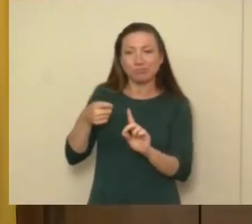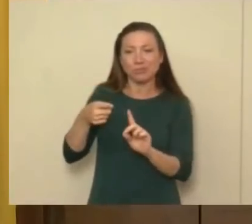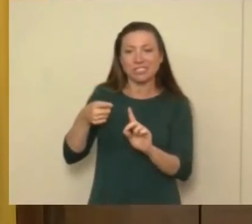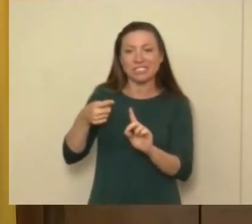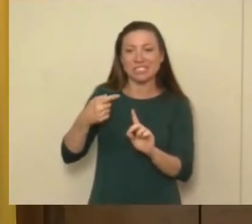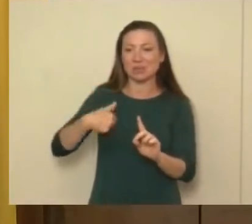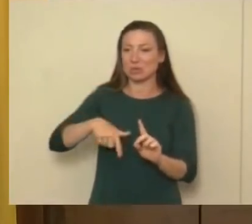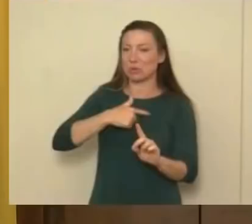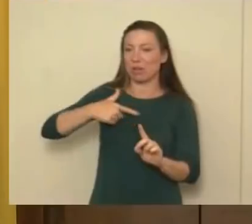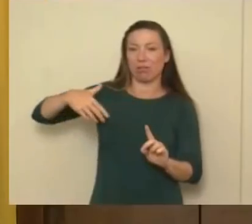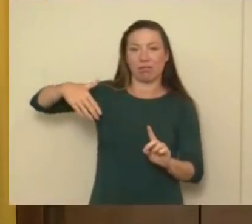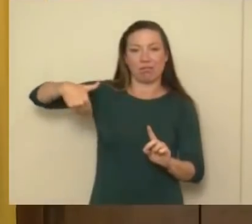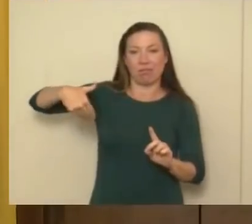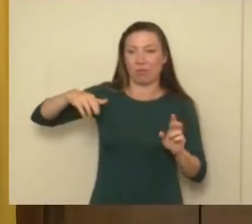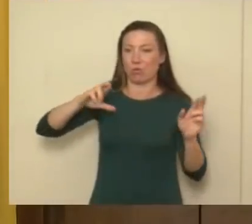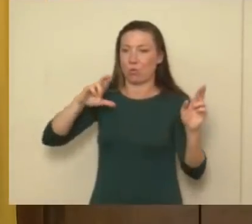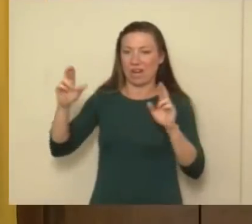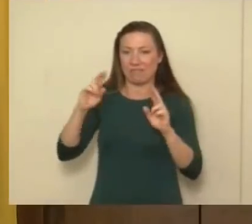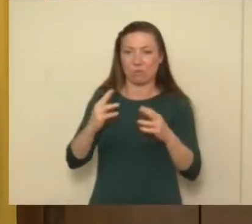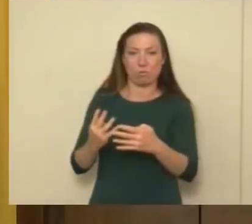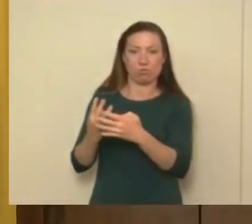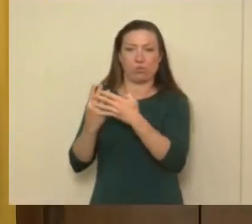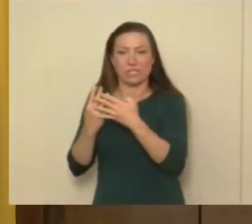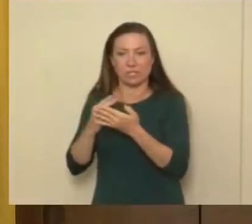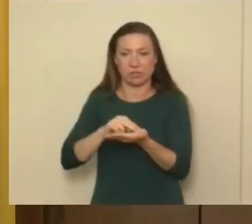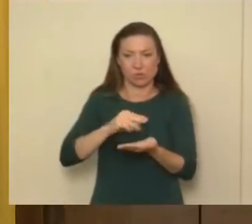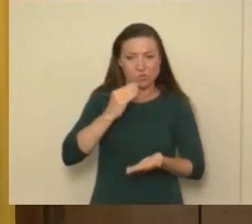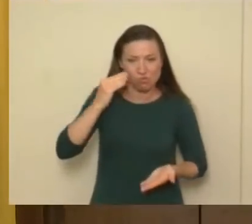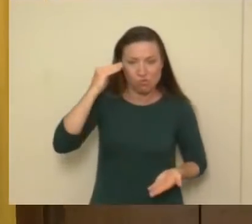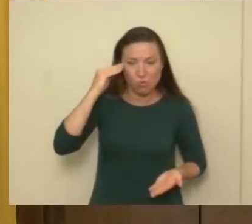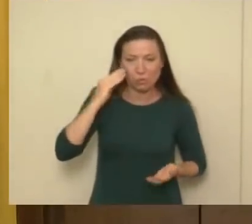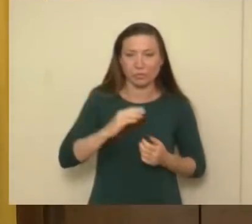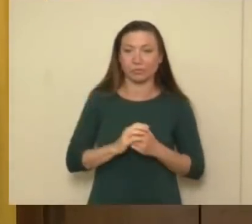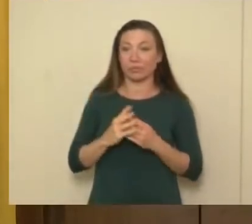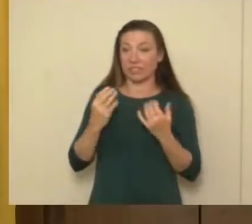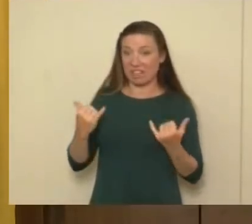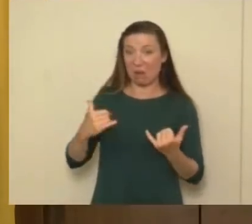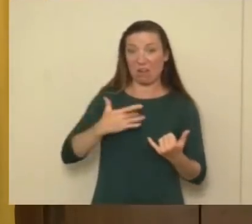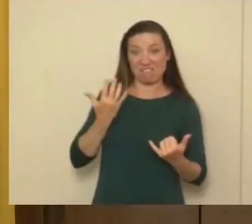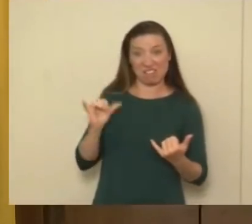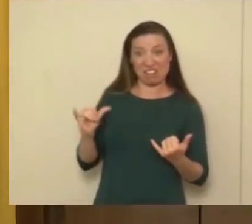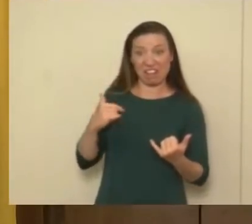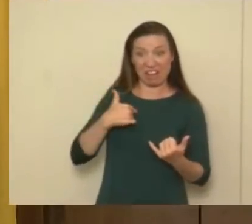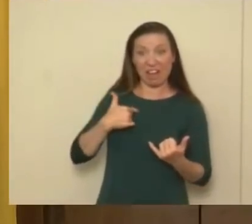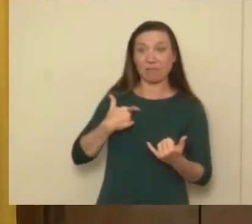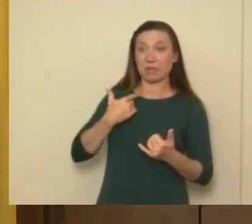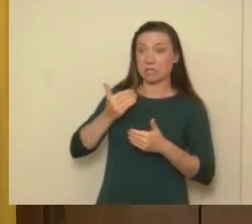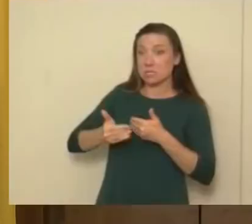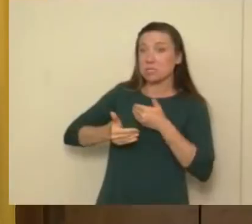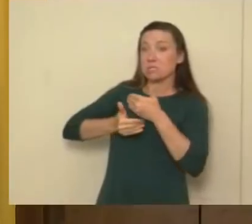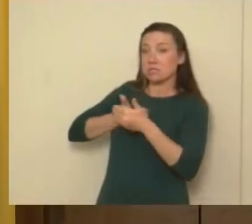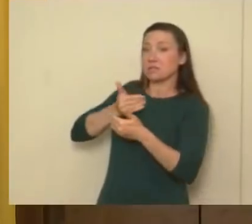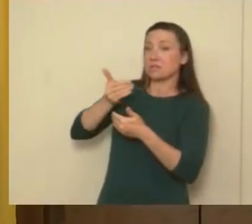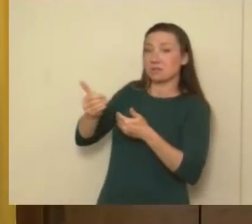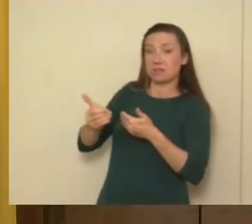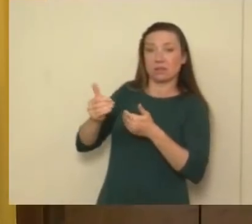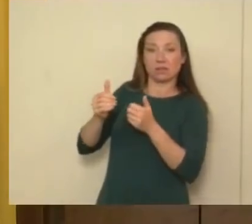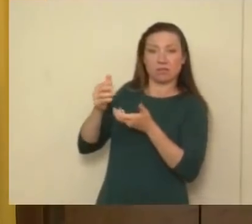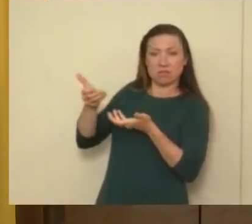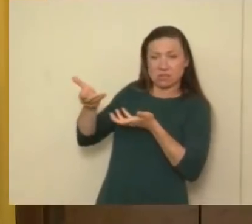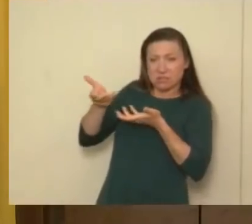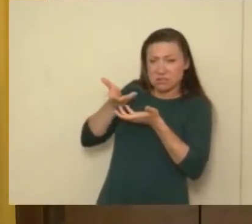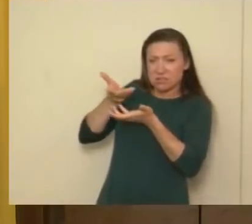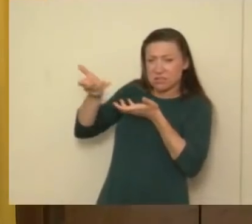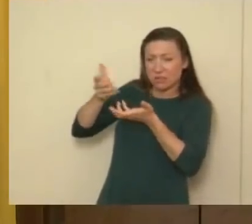headway actually with the federal government to undertake in the federal corrections and immigration detention to do more proactive